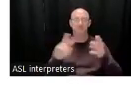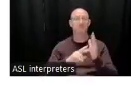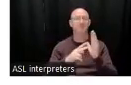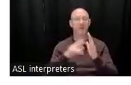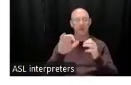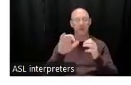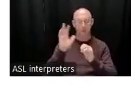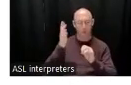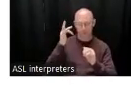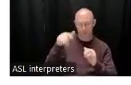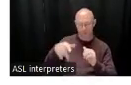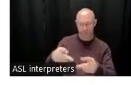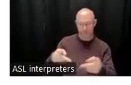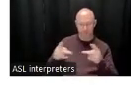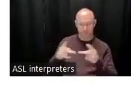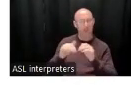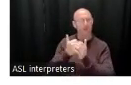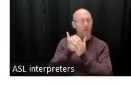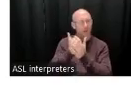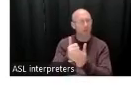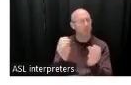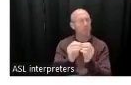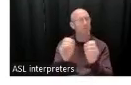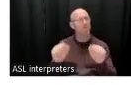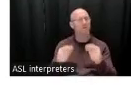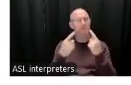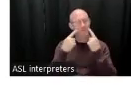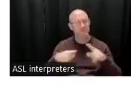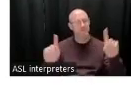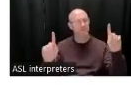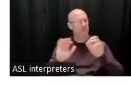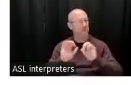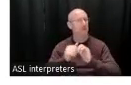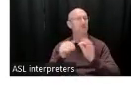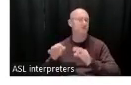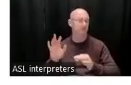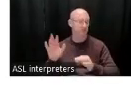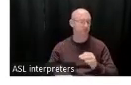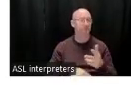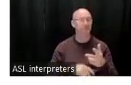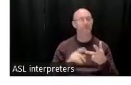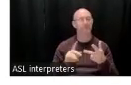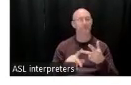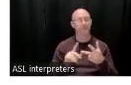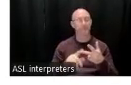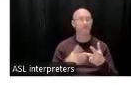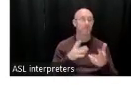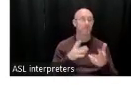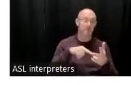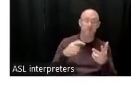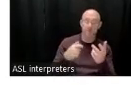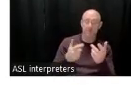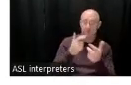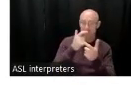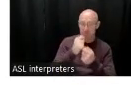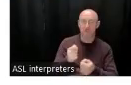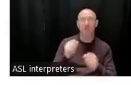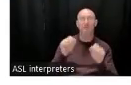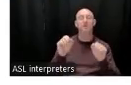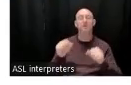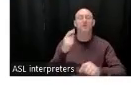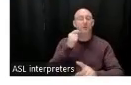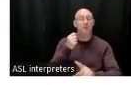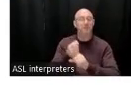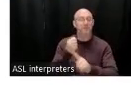where you're located going to make you more likely to succeed? But funders may also be interested because of the potential for